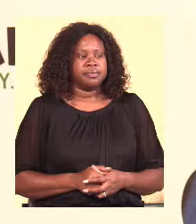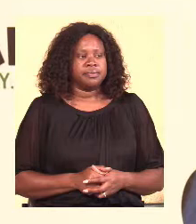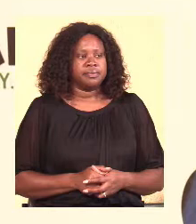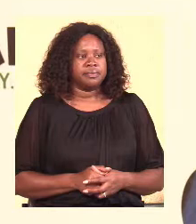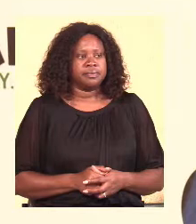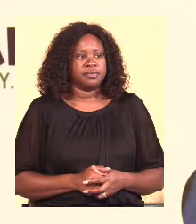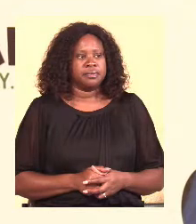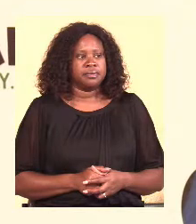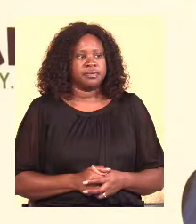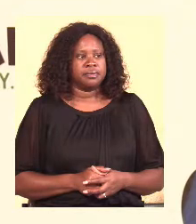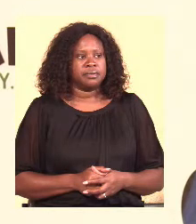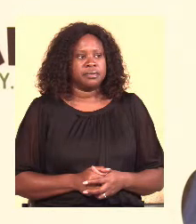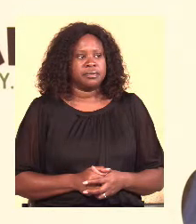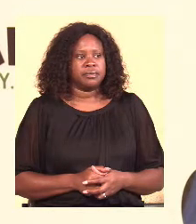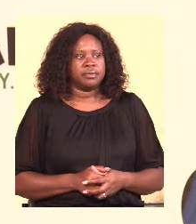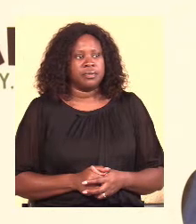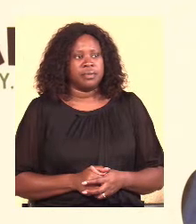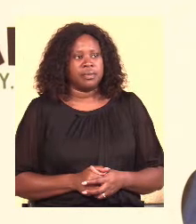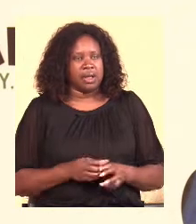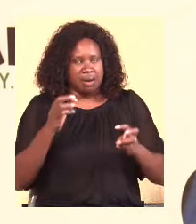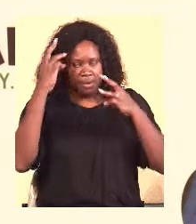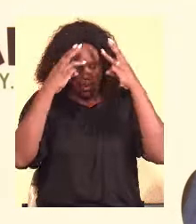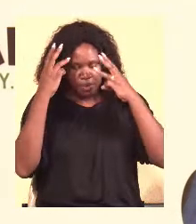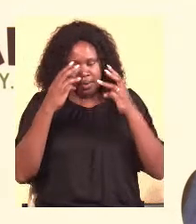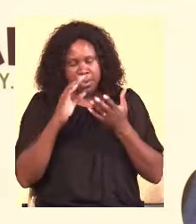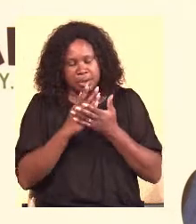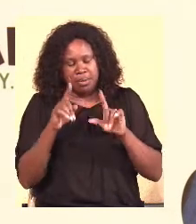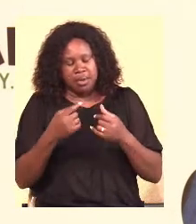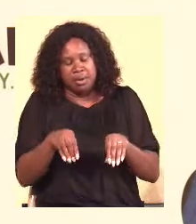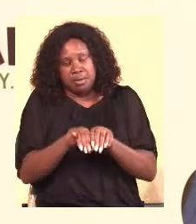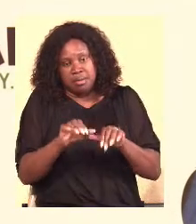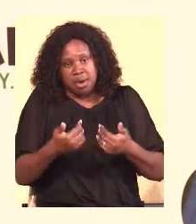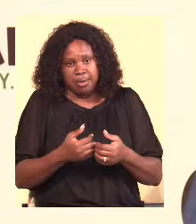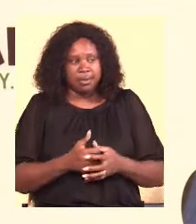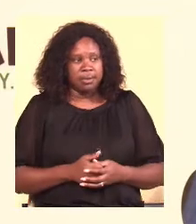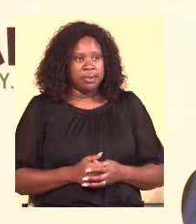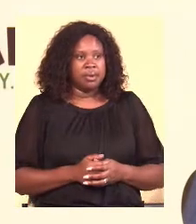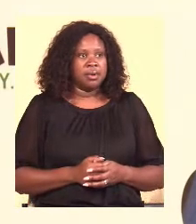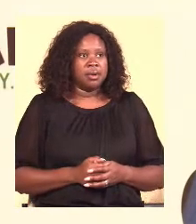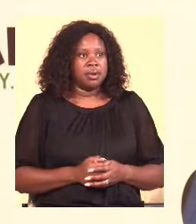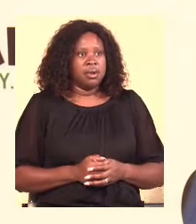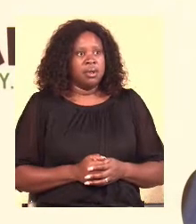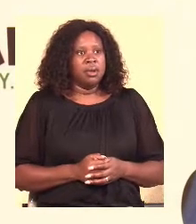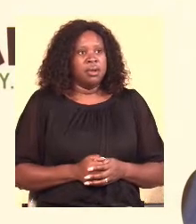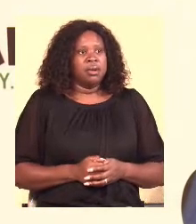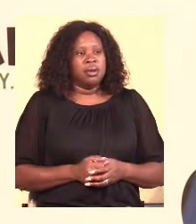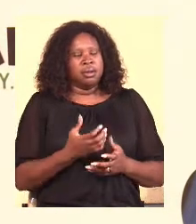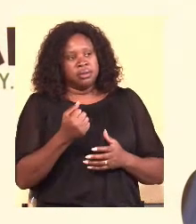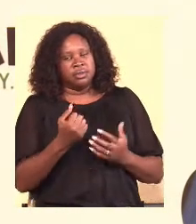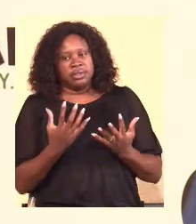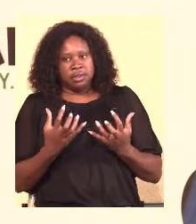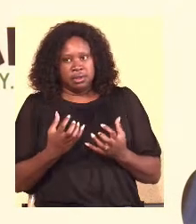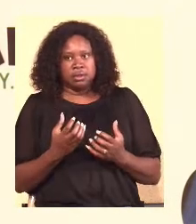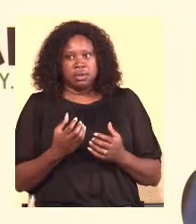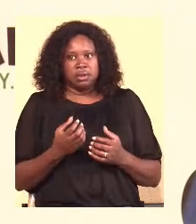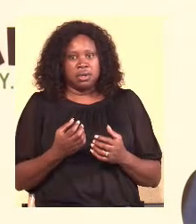concerns about some practicals, how would these be done? There are practicals that really require physical presence,